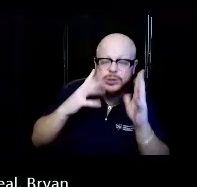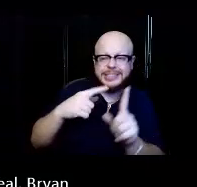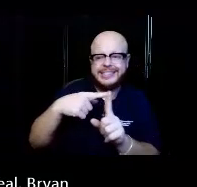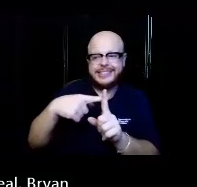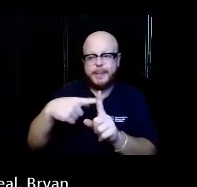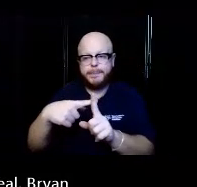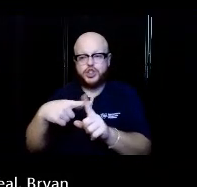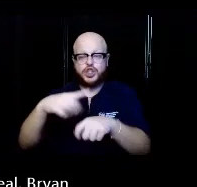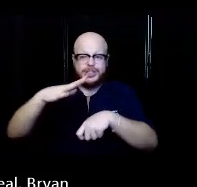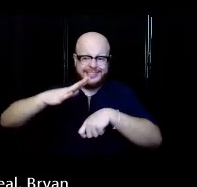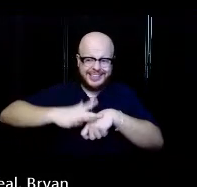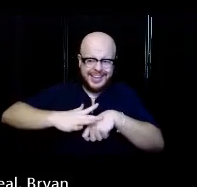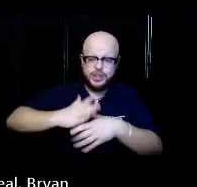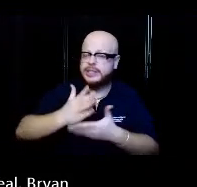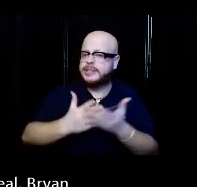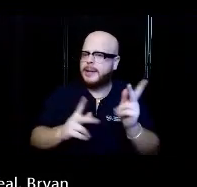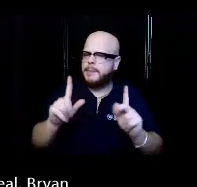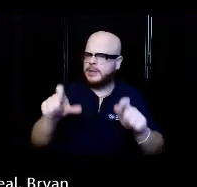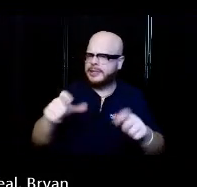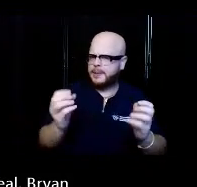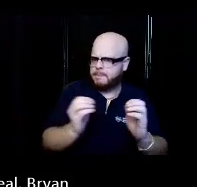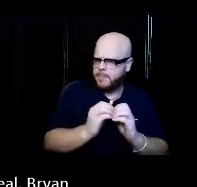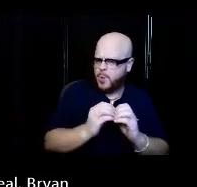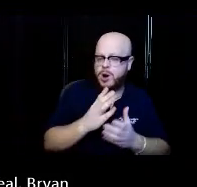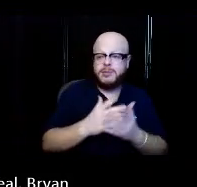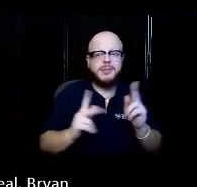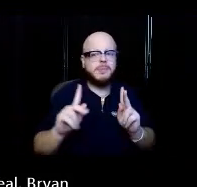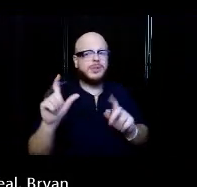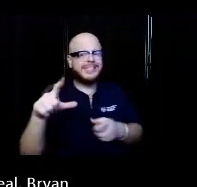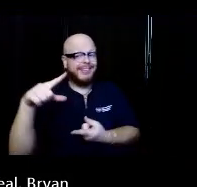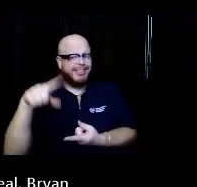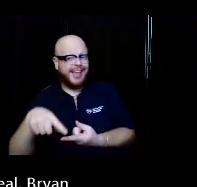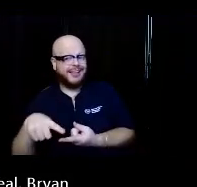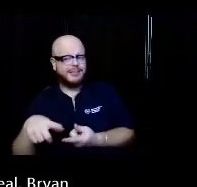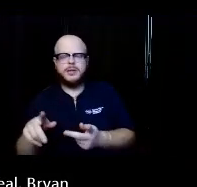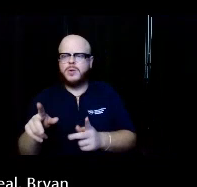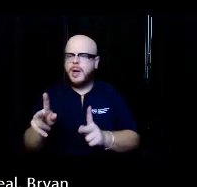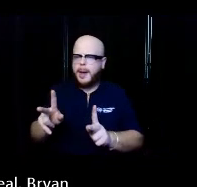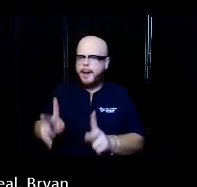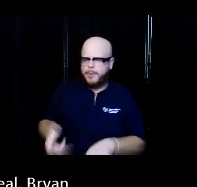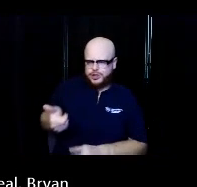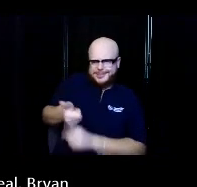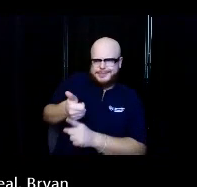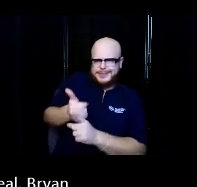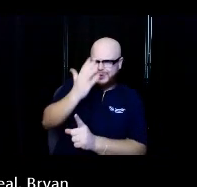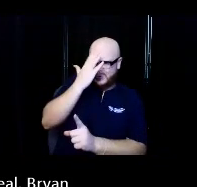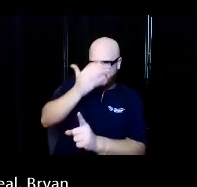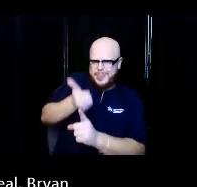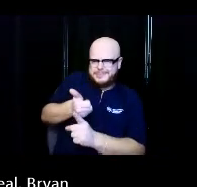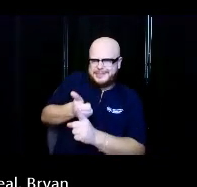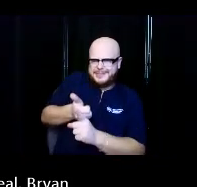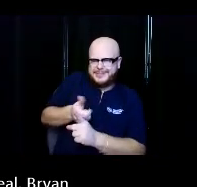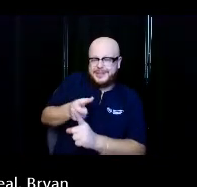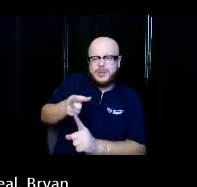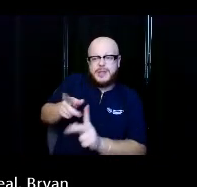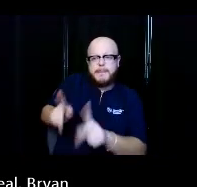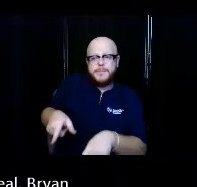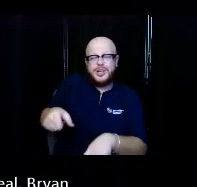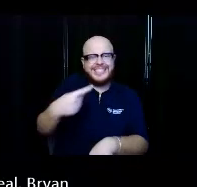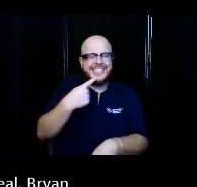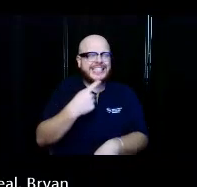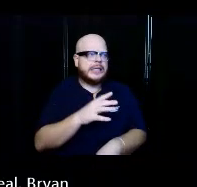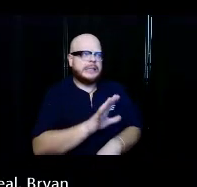need less, but people know what they need. So when a person requests, lets you know that there's a barrier and makes a request, that person